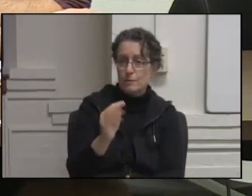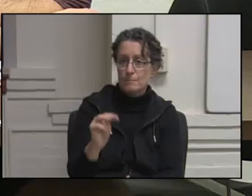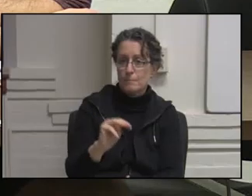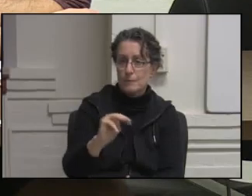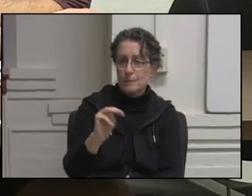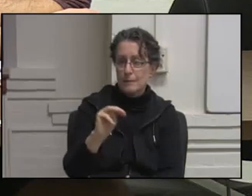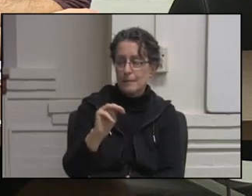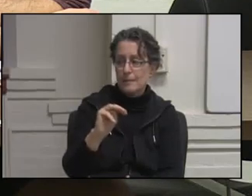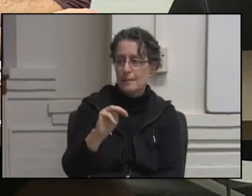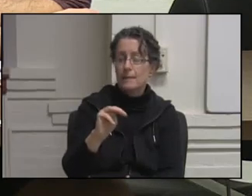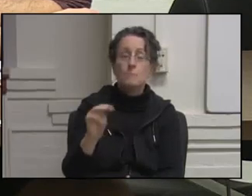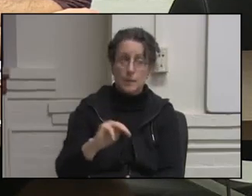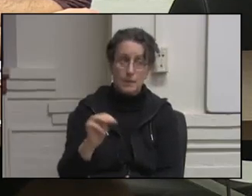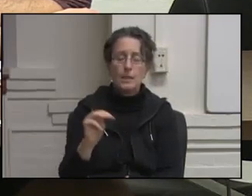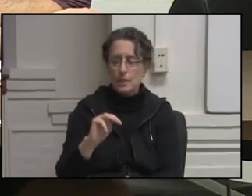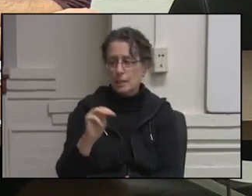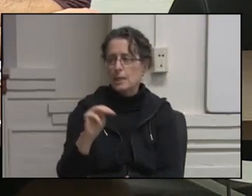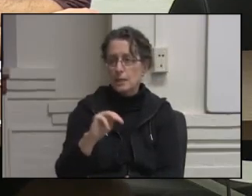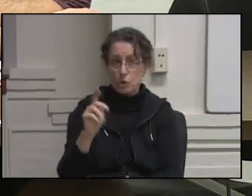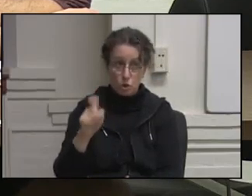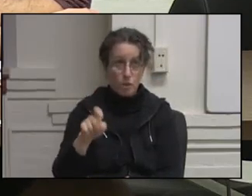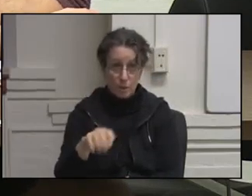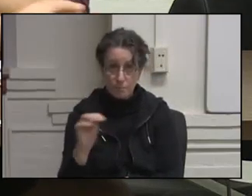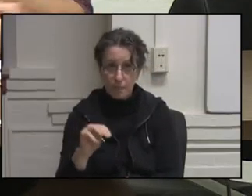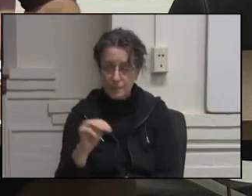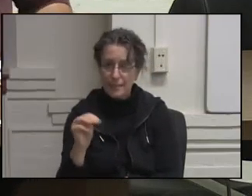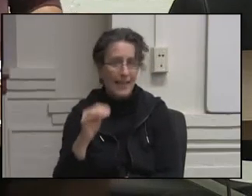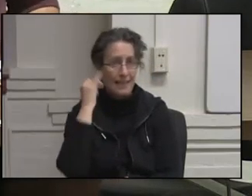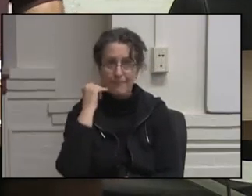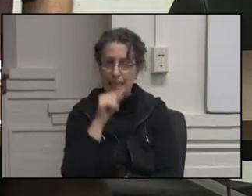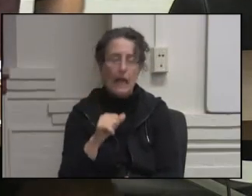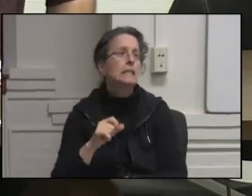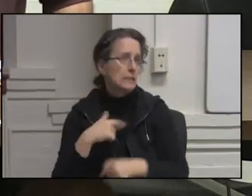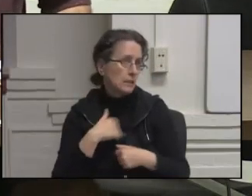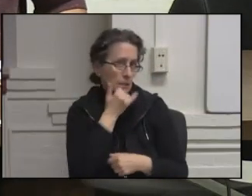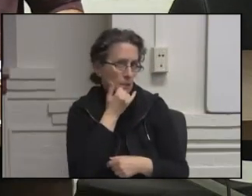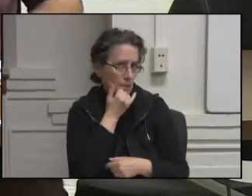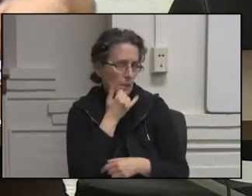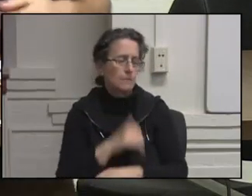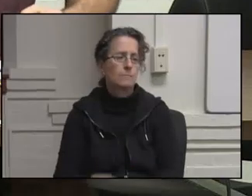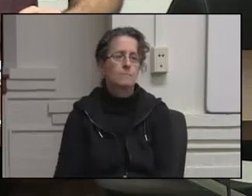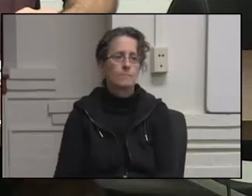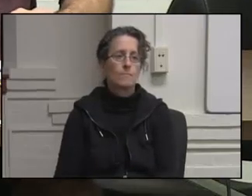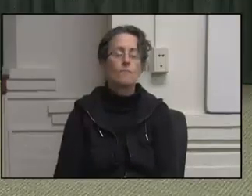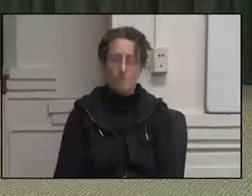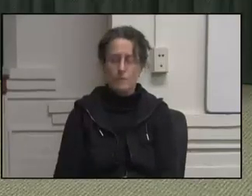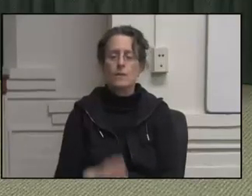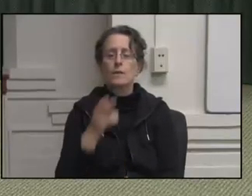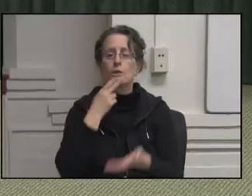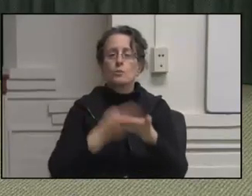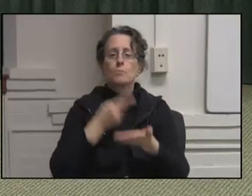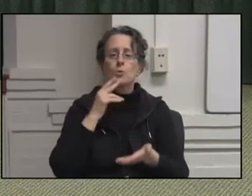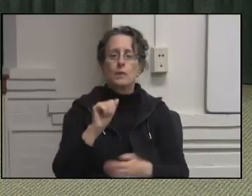or Monday. It's it should Monday. Be a Monday, hopefully. Otherwise, I have it's the like, wrong no, day. It's Monday. Okay, Spoon.